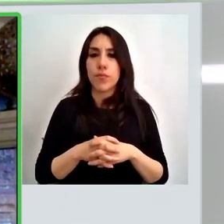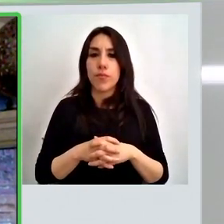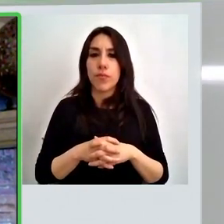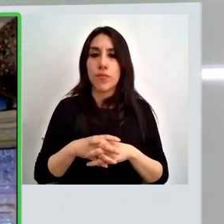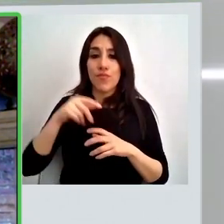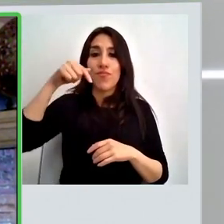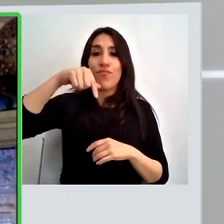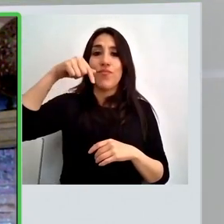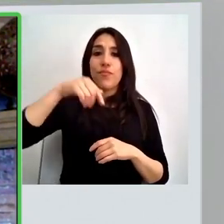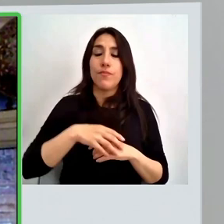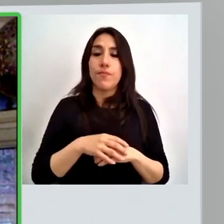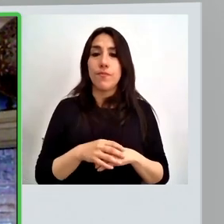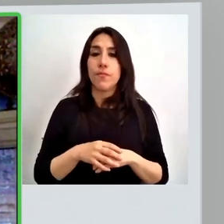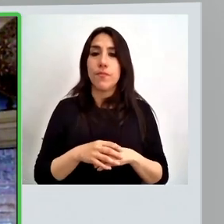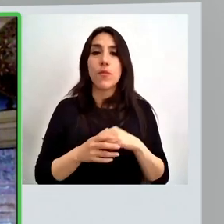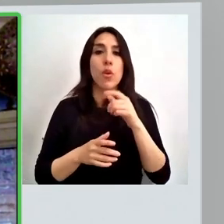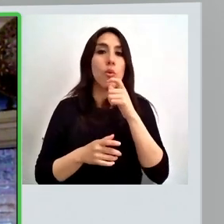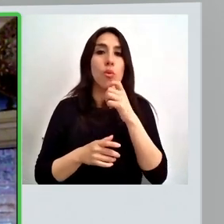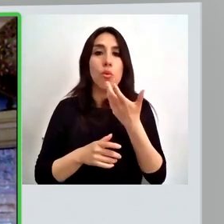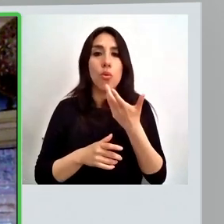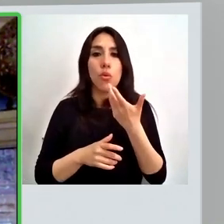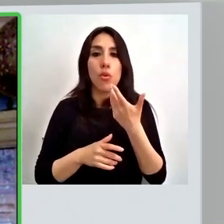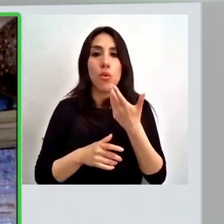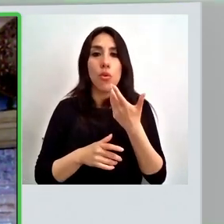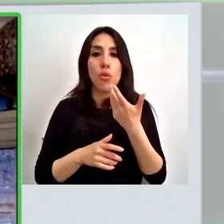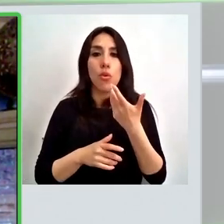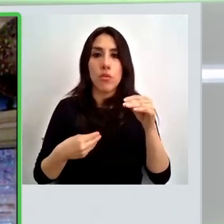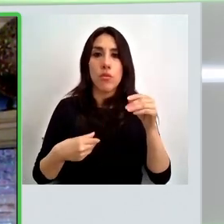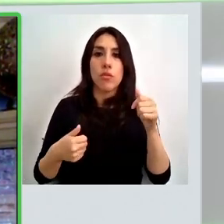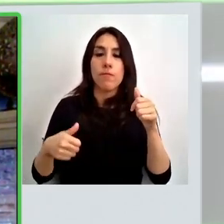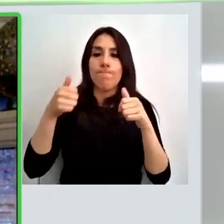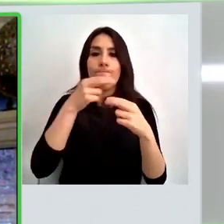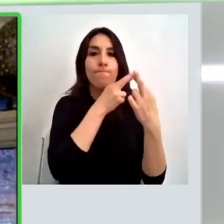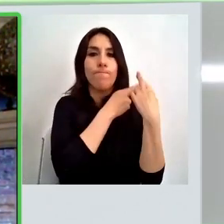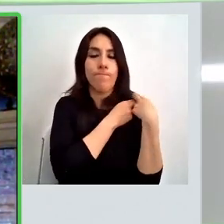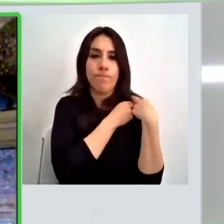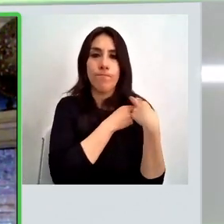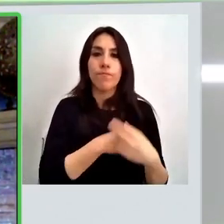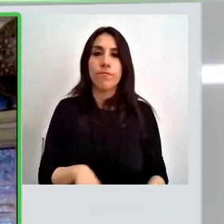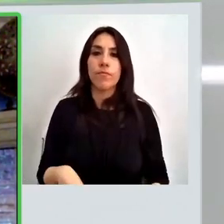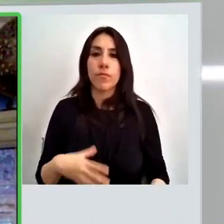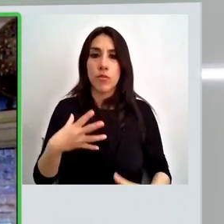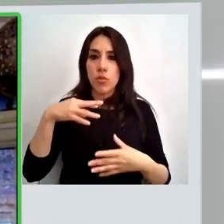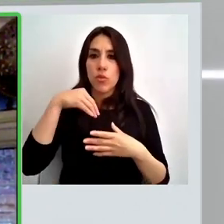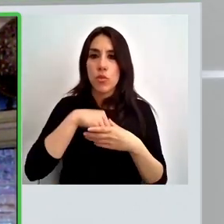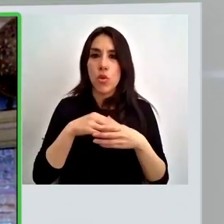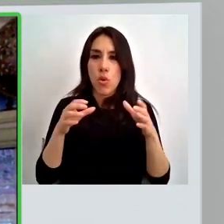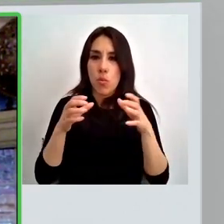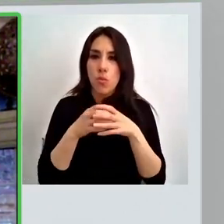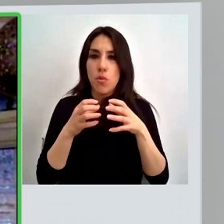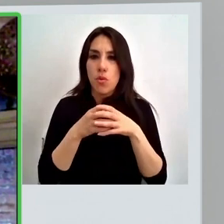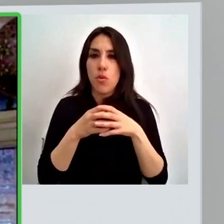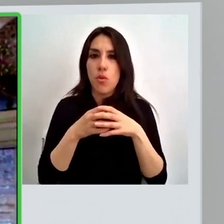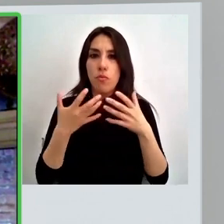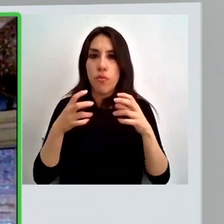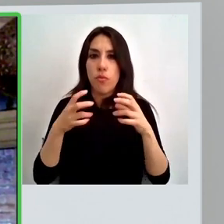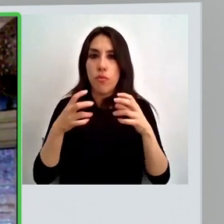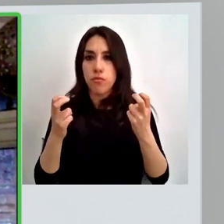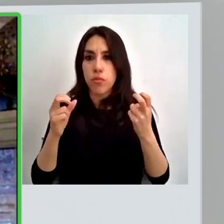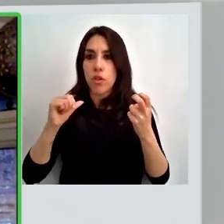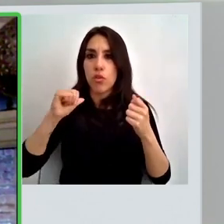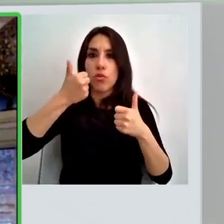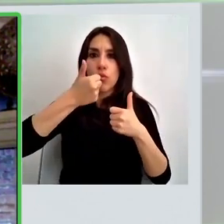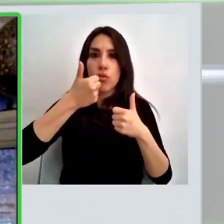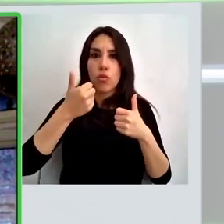of sight in terms of the things that are challenging for employees and the business decisions that are made at the board within that